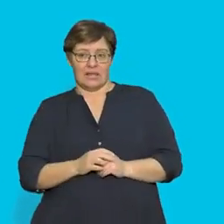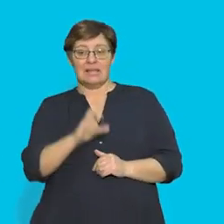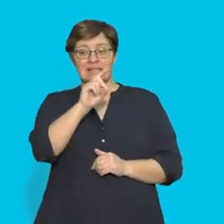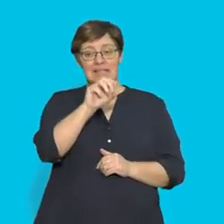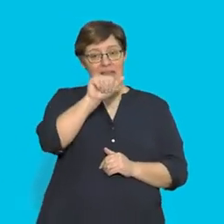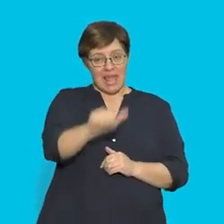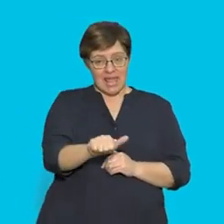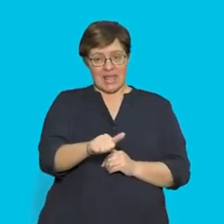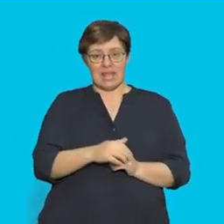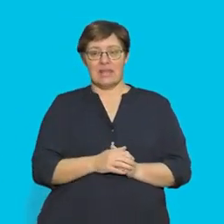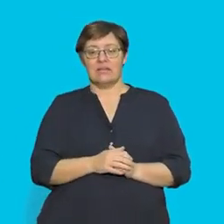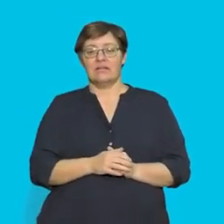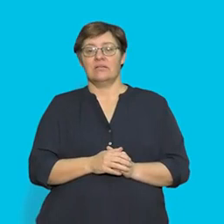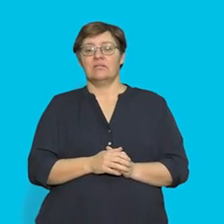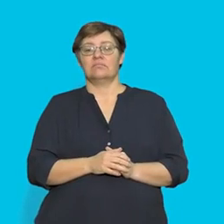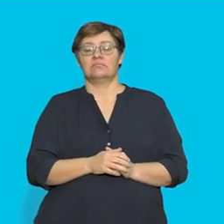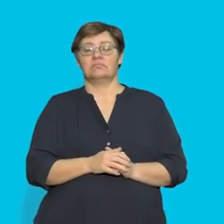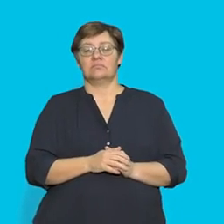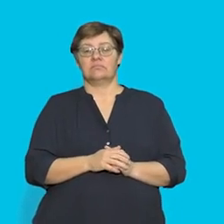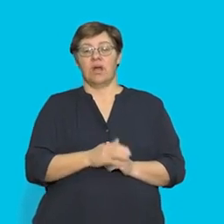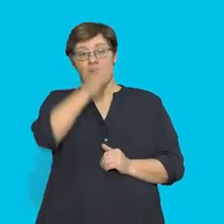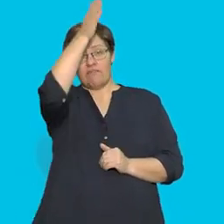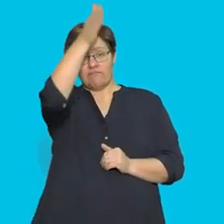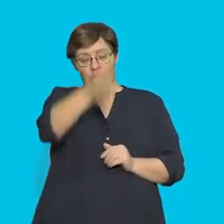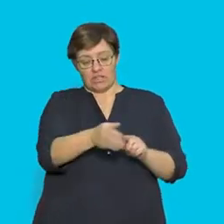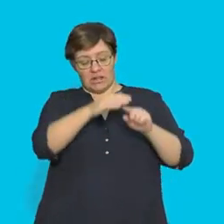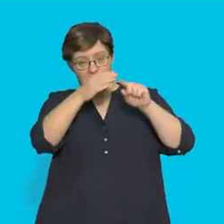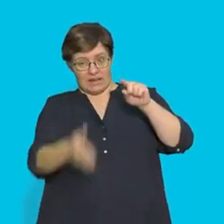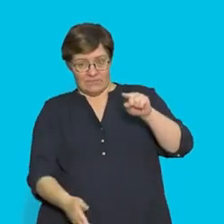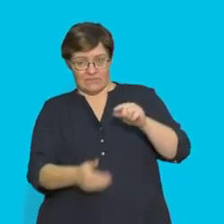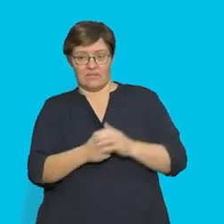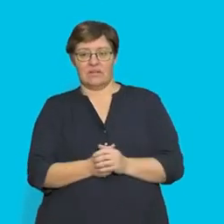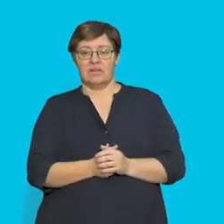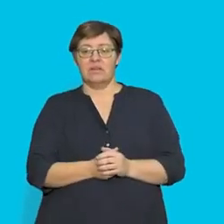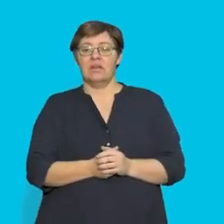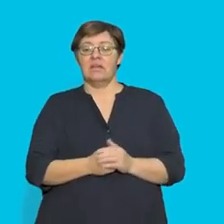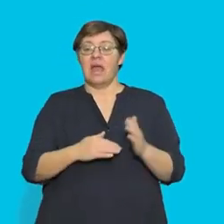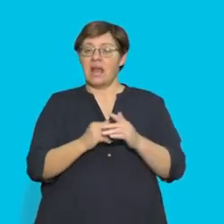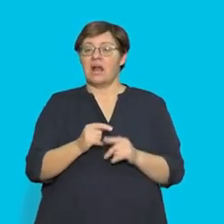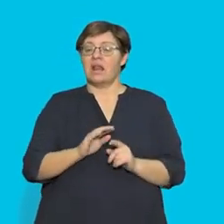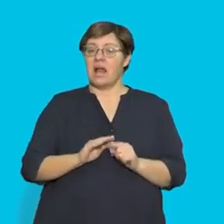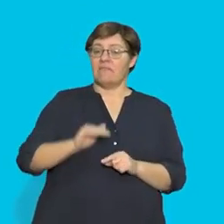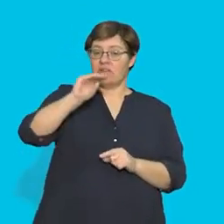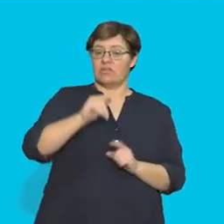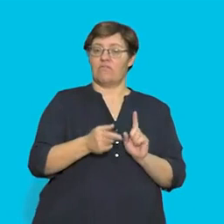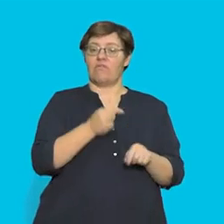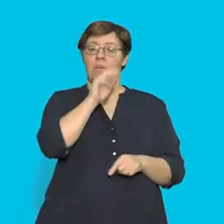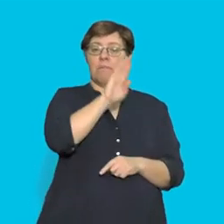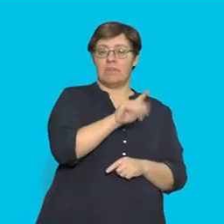DA is a vertical cliff, so, and we have the angle of elevation from B to